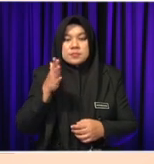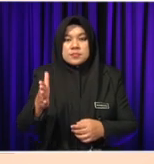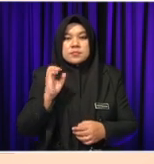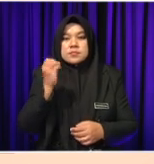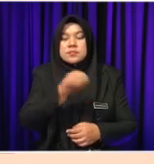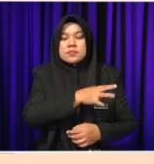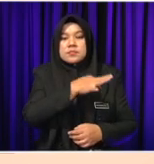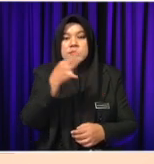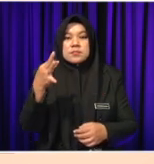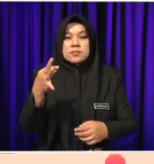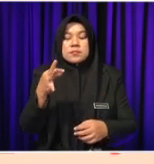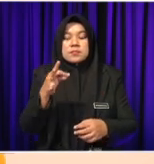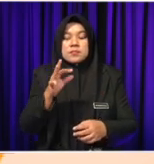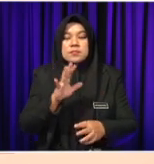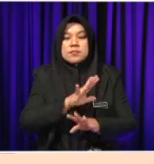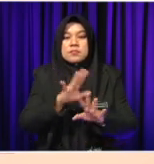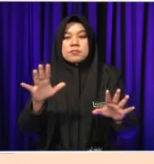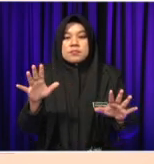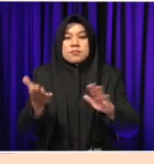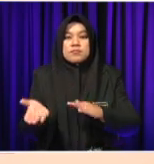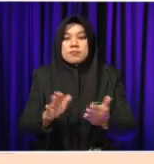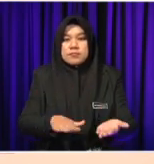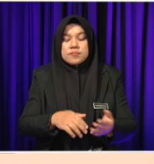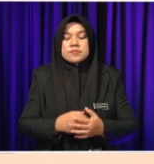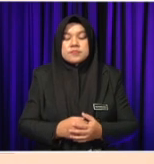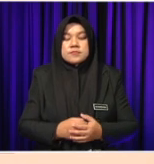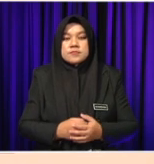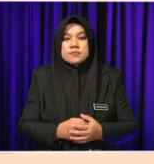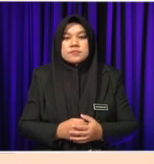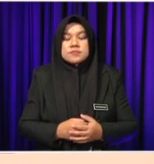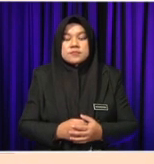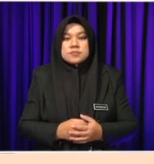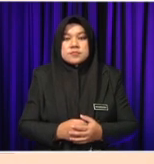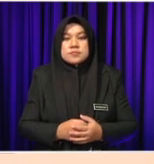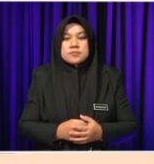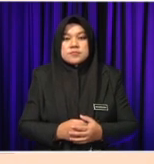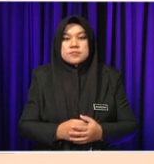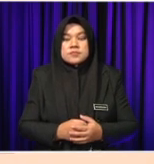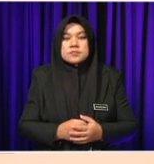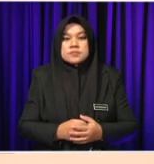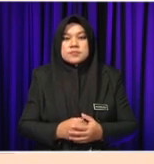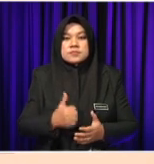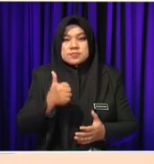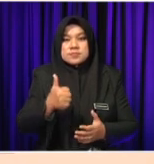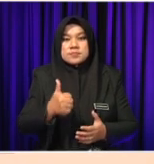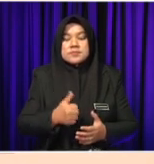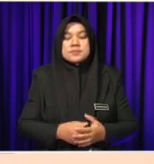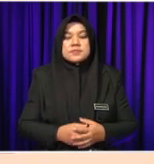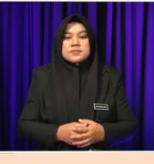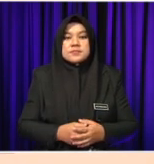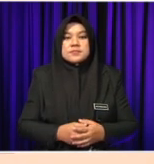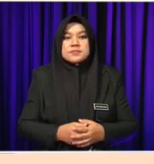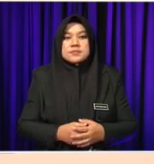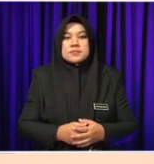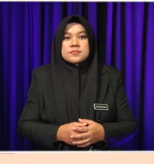that's a good idea of sharing your conclusion and your wish. Good job, young boy. Yes. Good, well said. Good